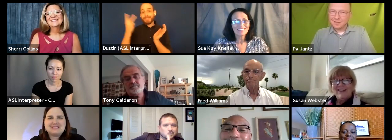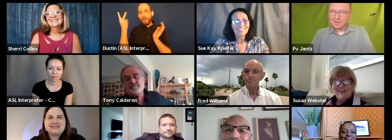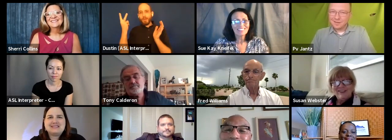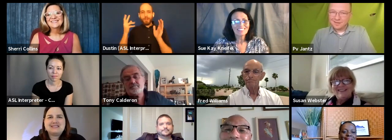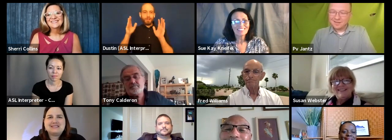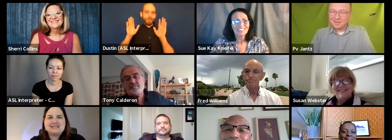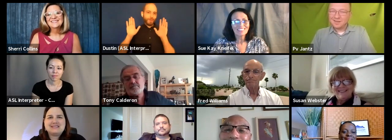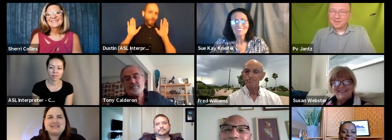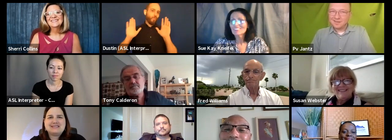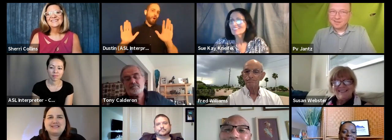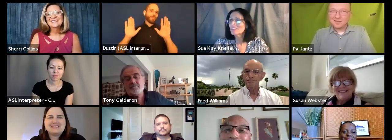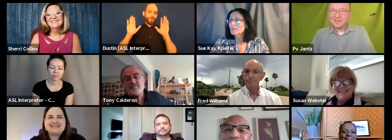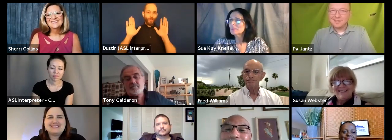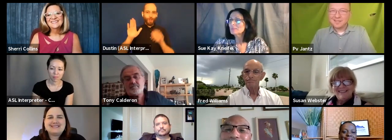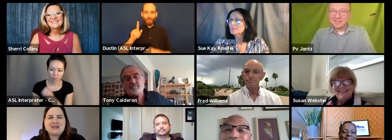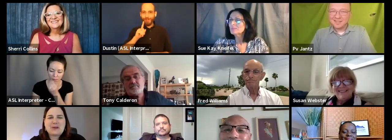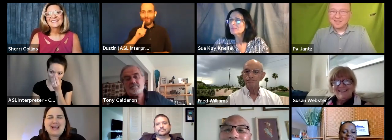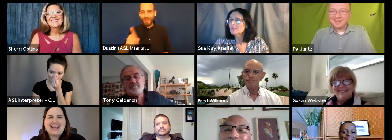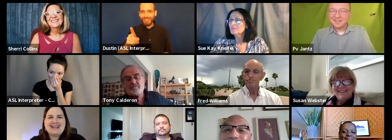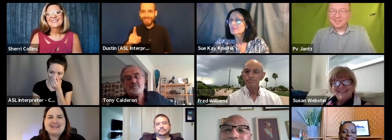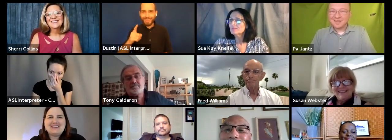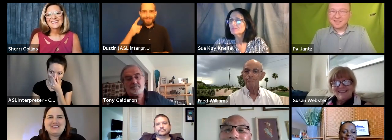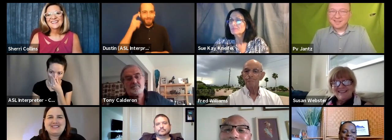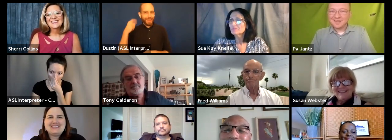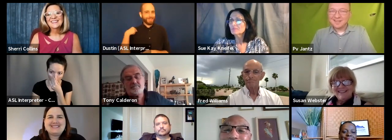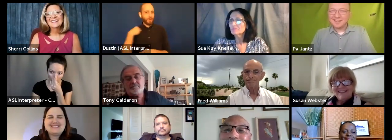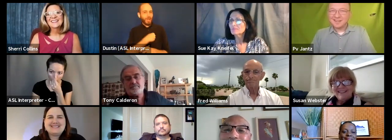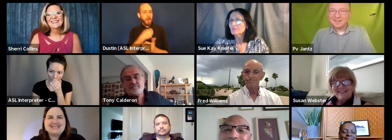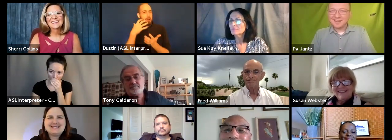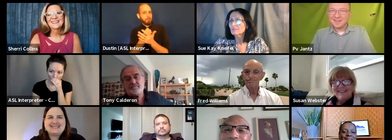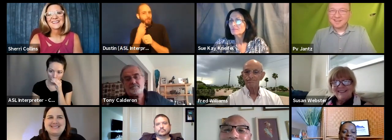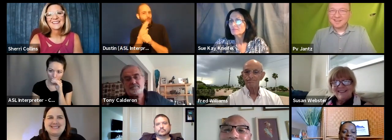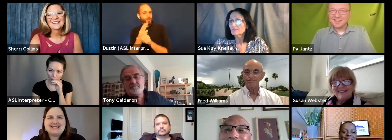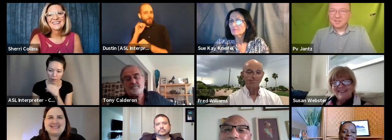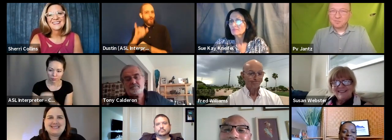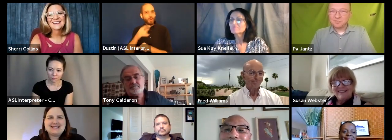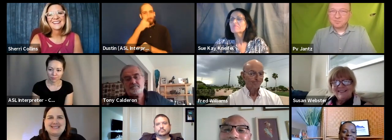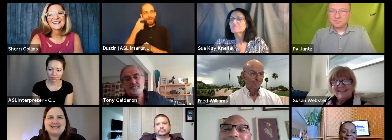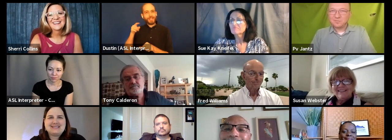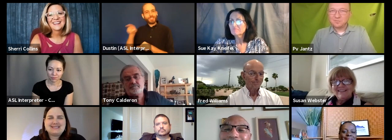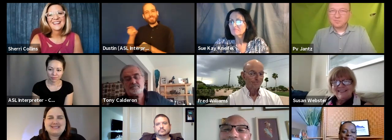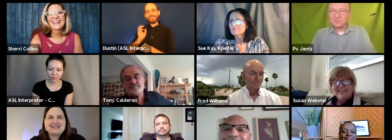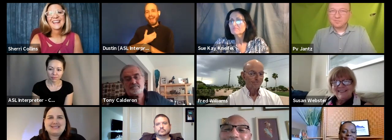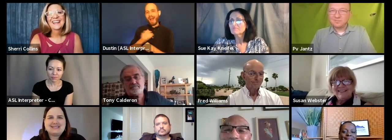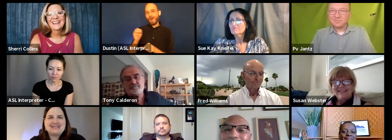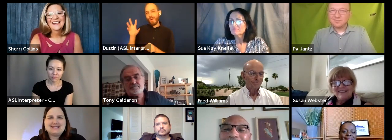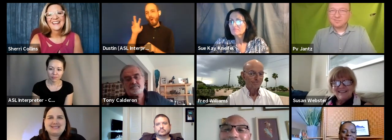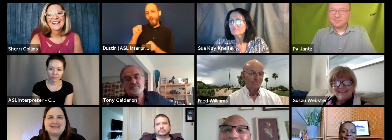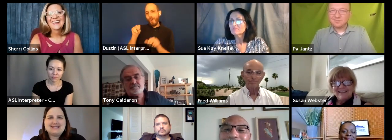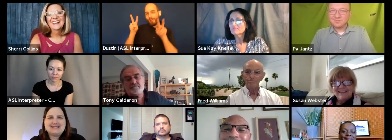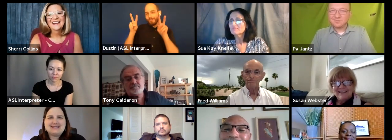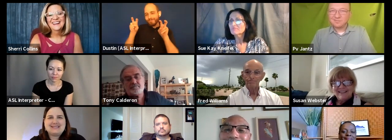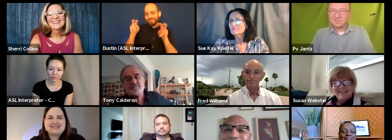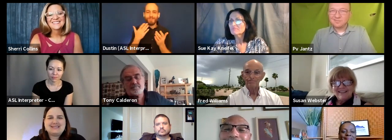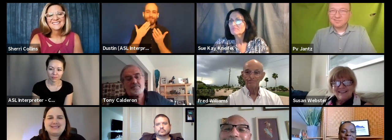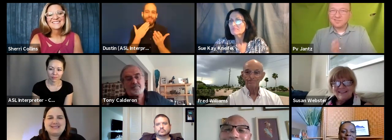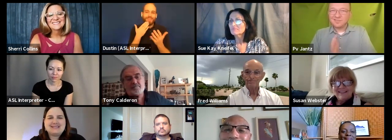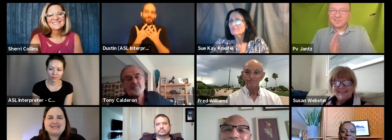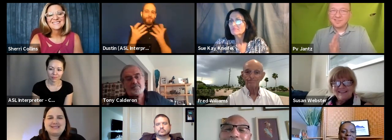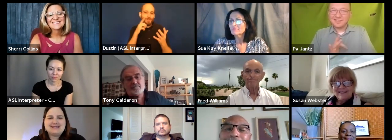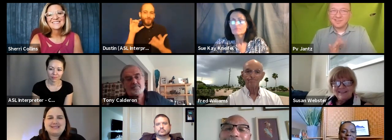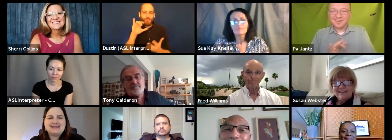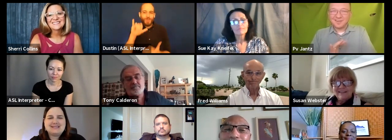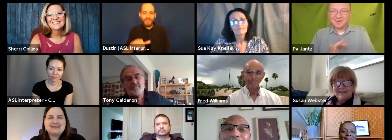and using those because she's also one of our own. So thank you for doing that.